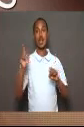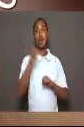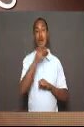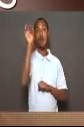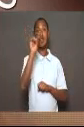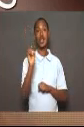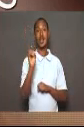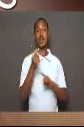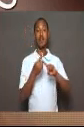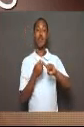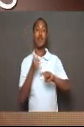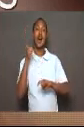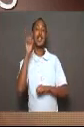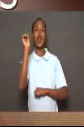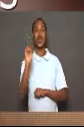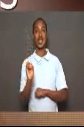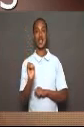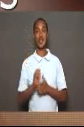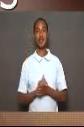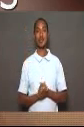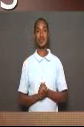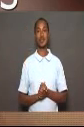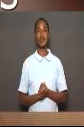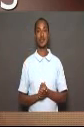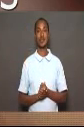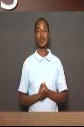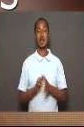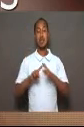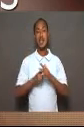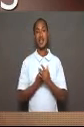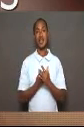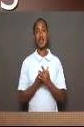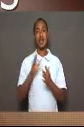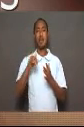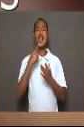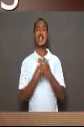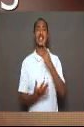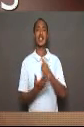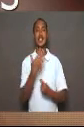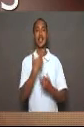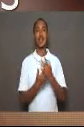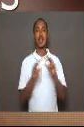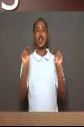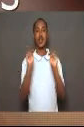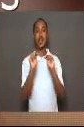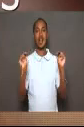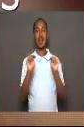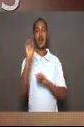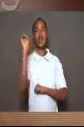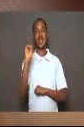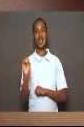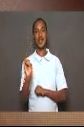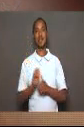peroxides from other oxides. Let us begin by discussing neutral